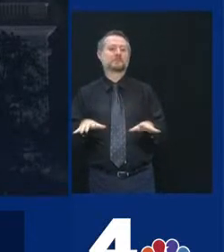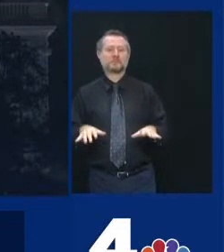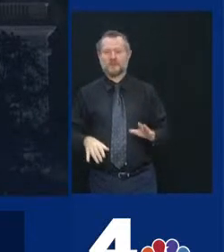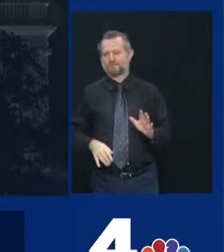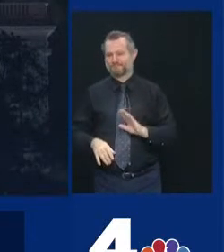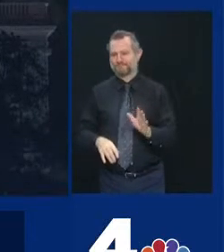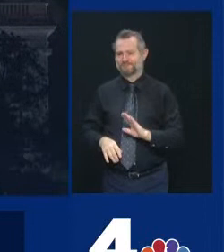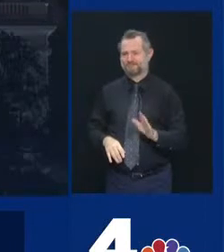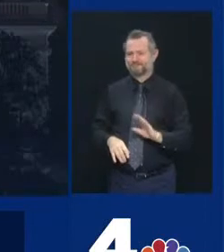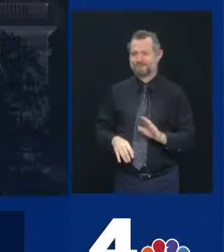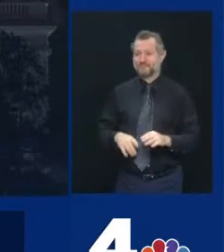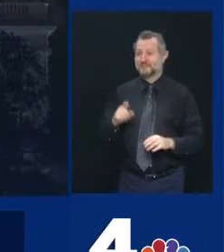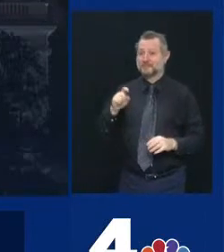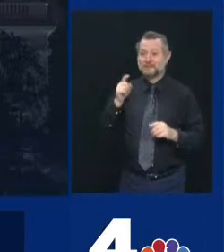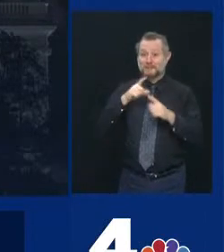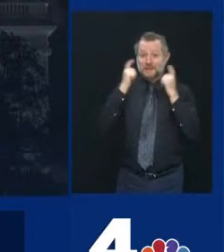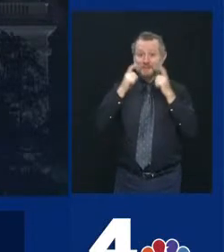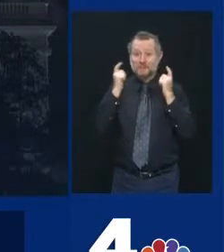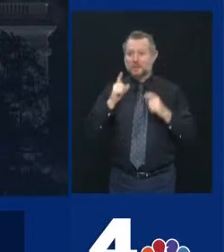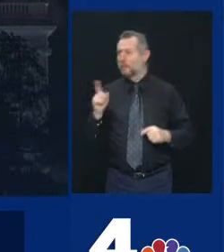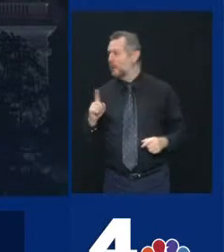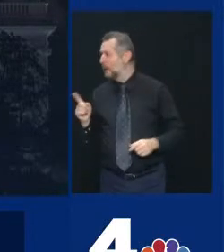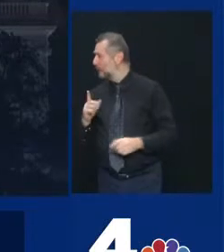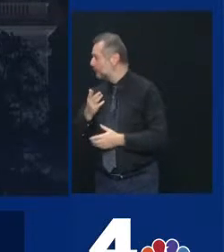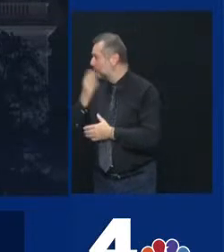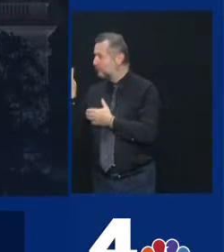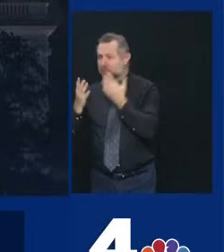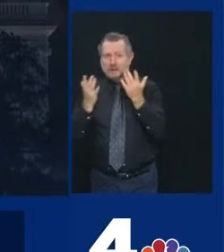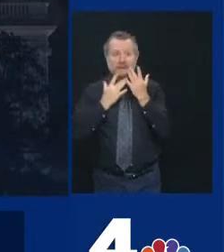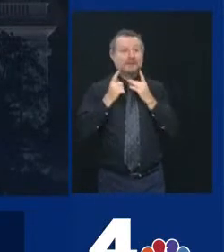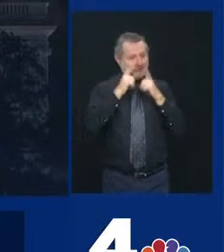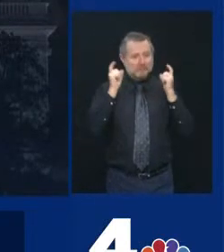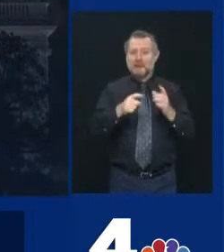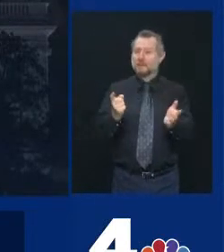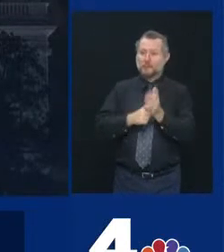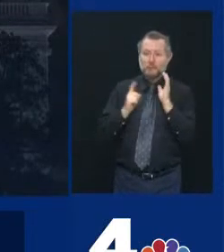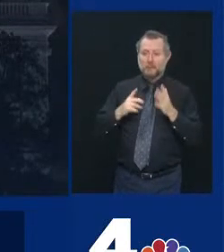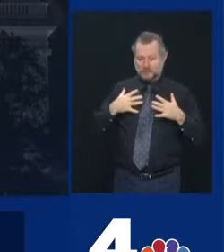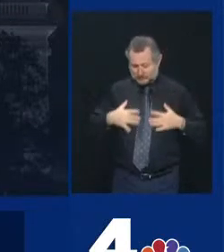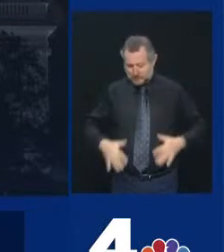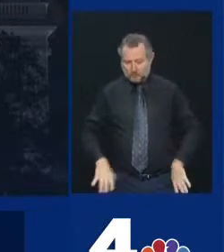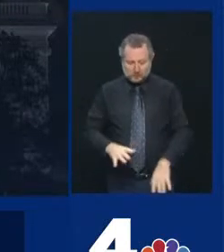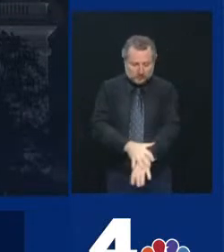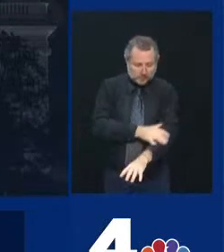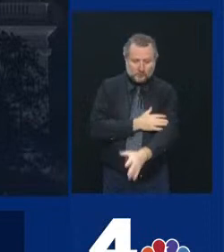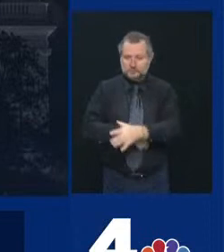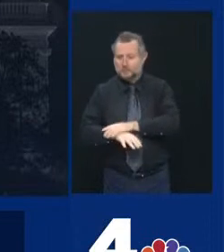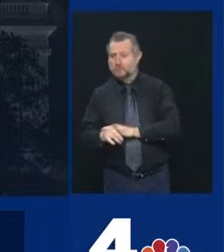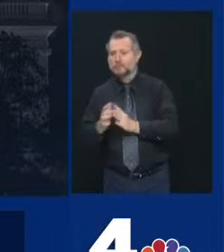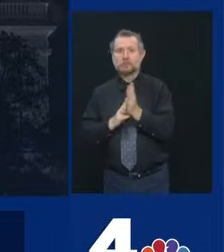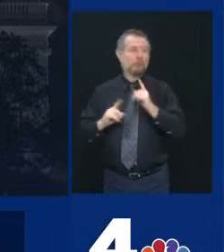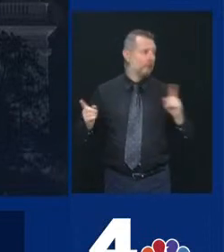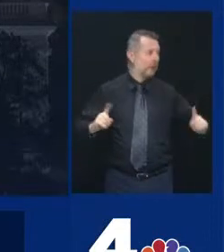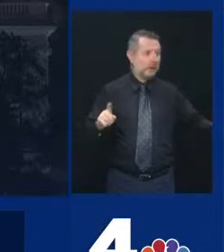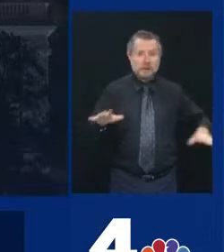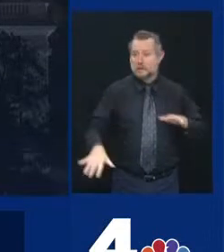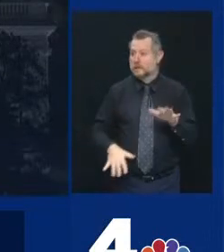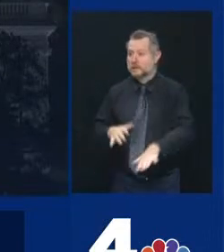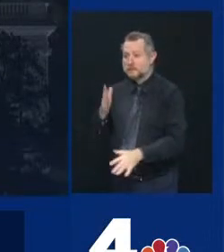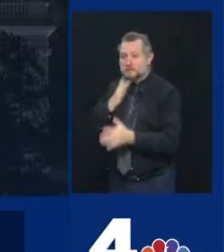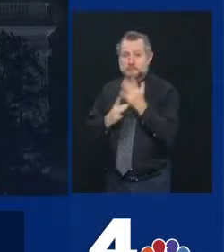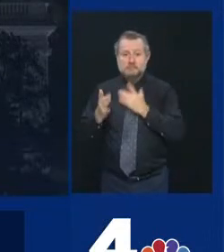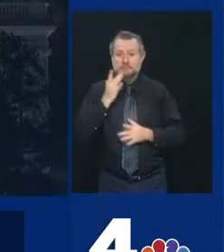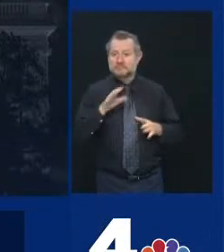couldn't find masks. And we couldn't find PPE. And you had states competing with other states to